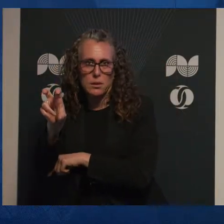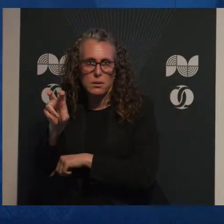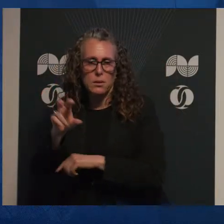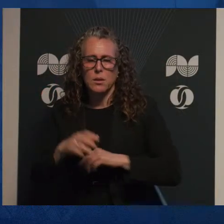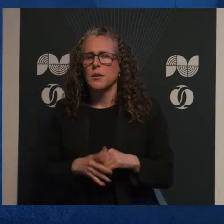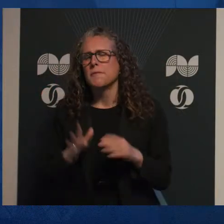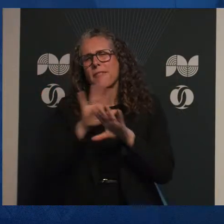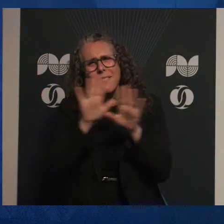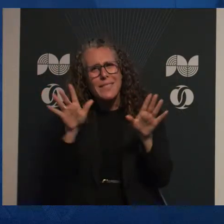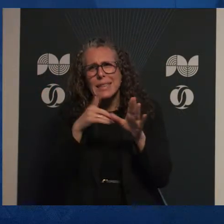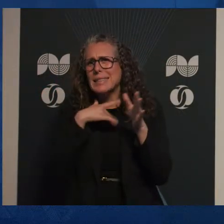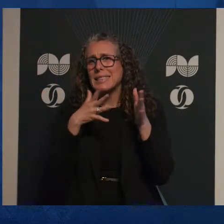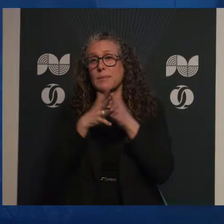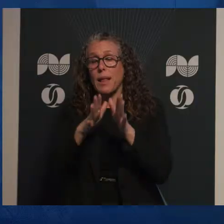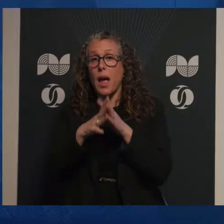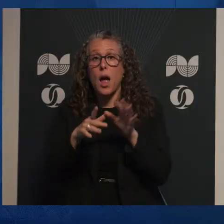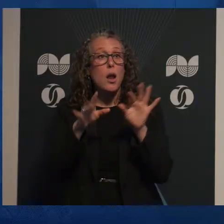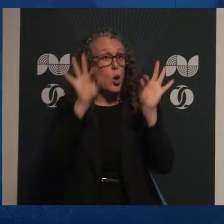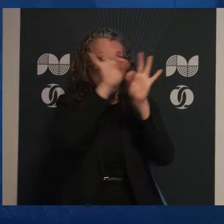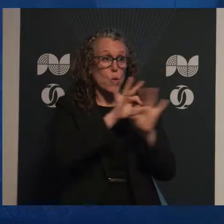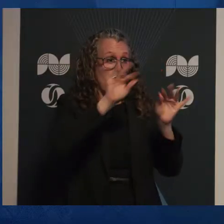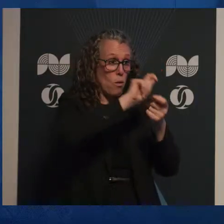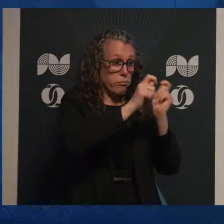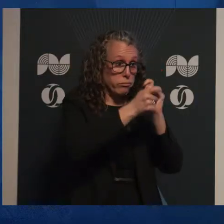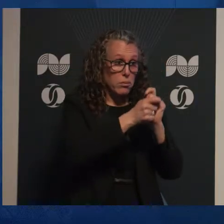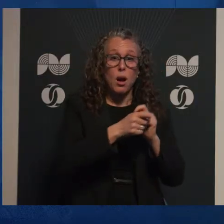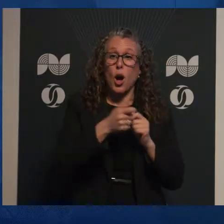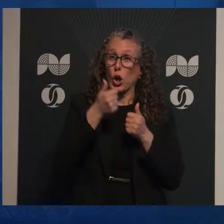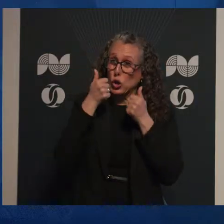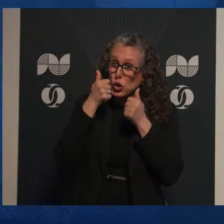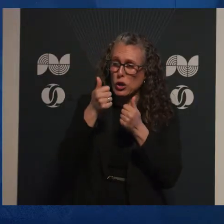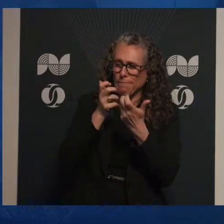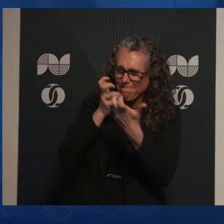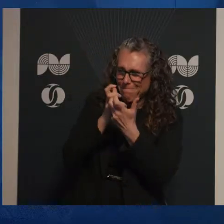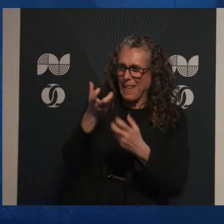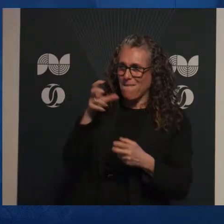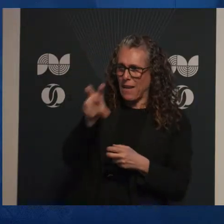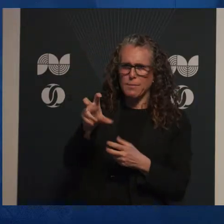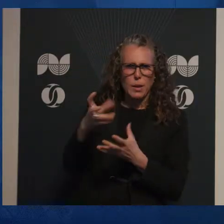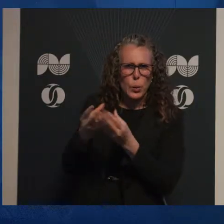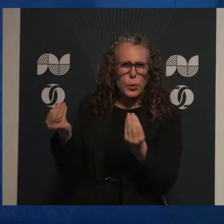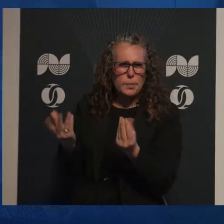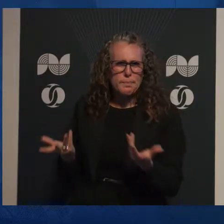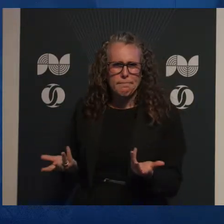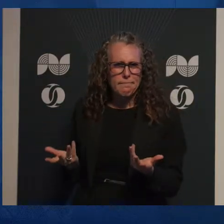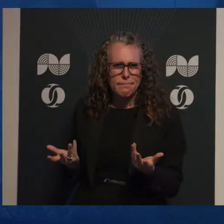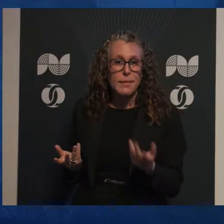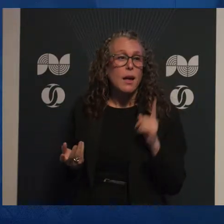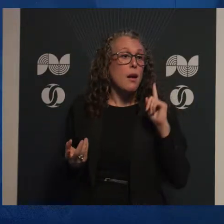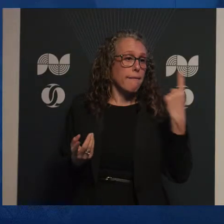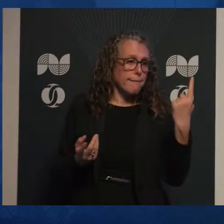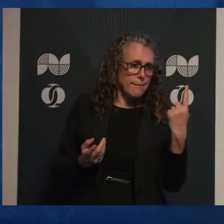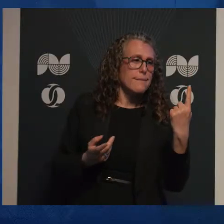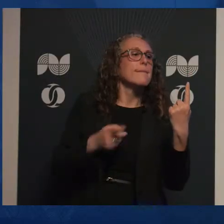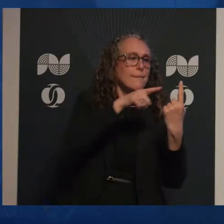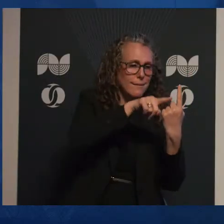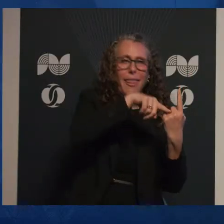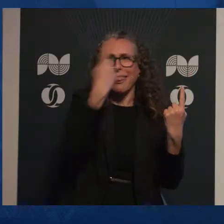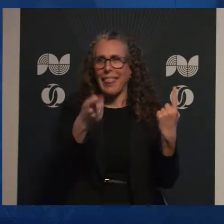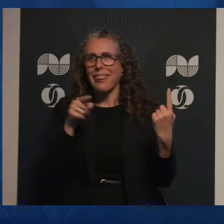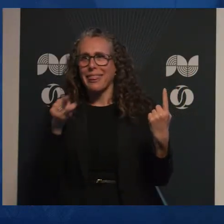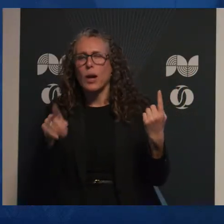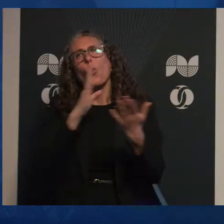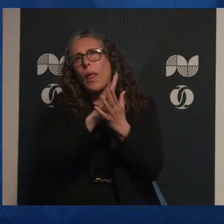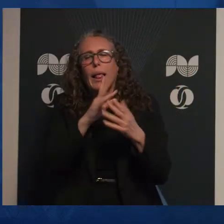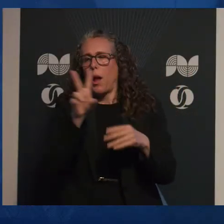explaining that without reform, there are no smart investments, and investments, you know, they're mutually, they're coexist,